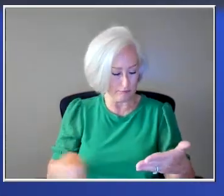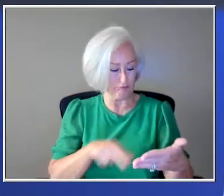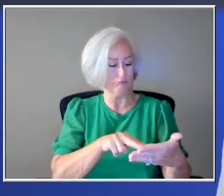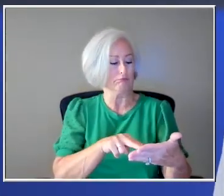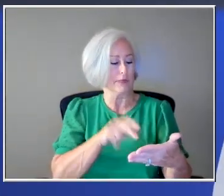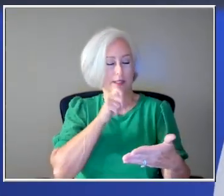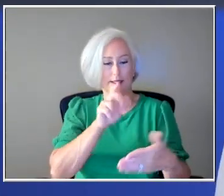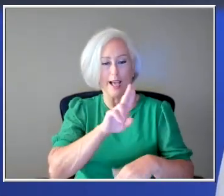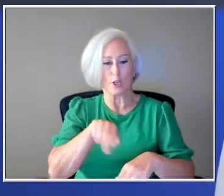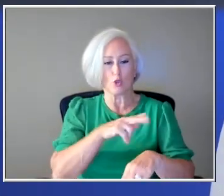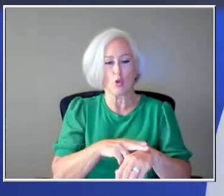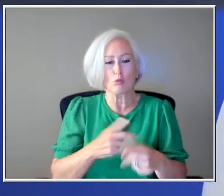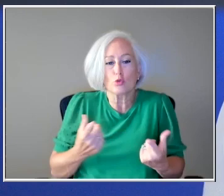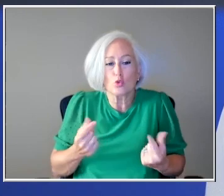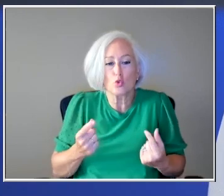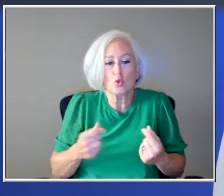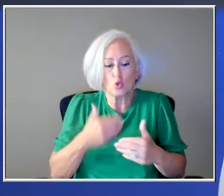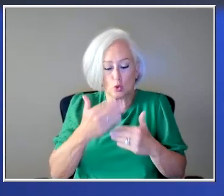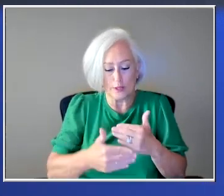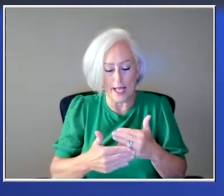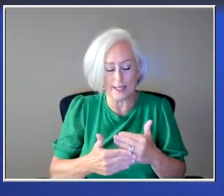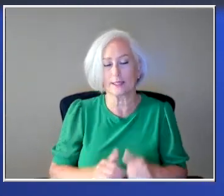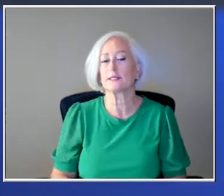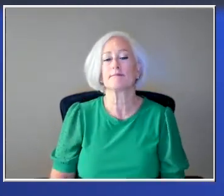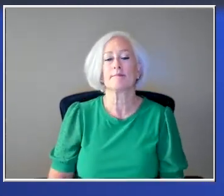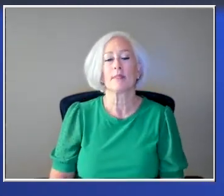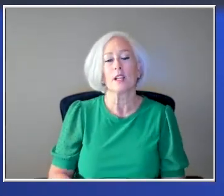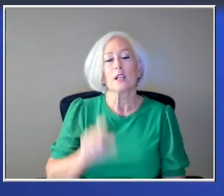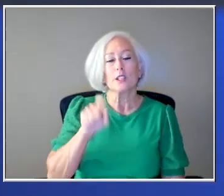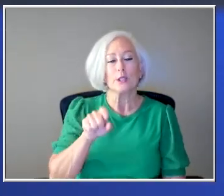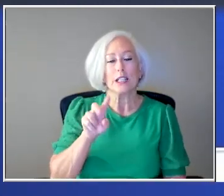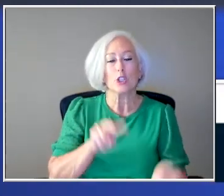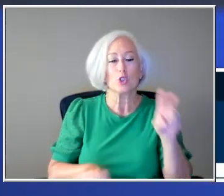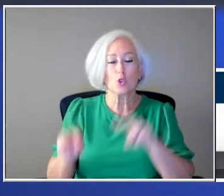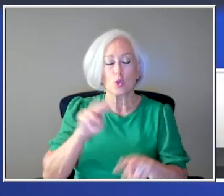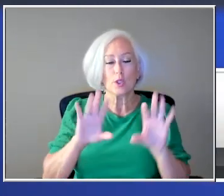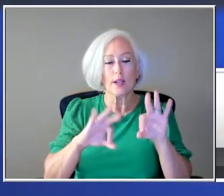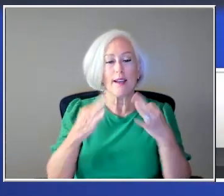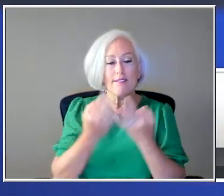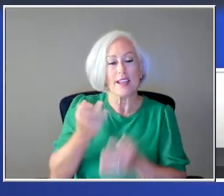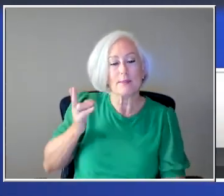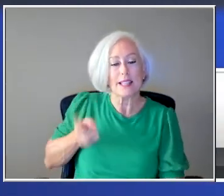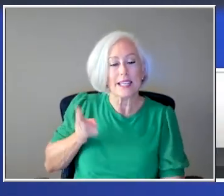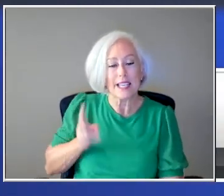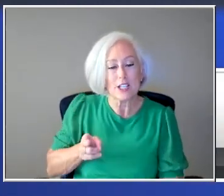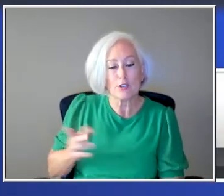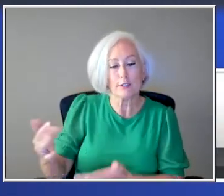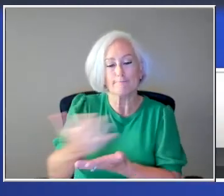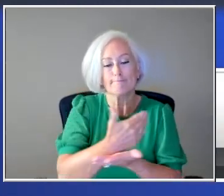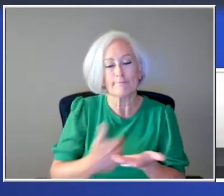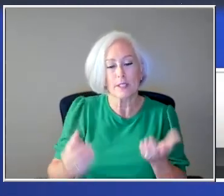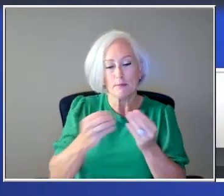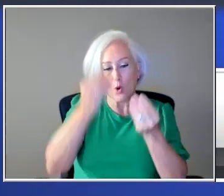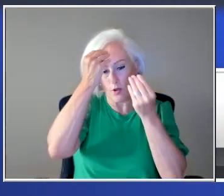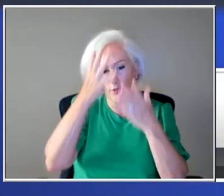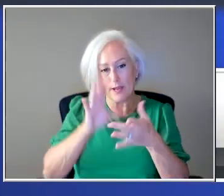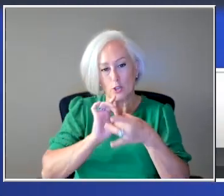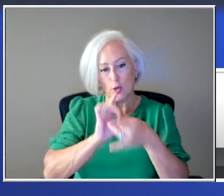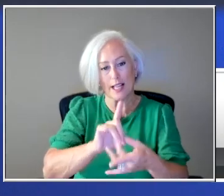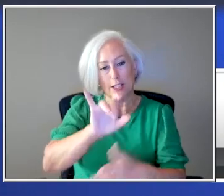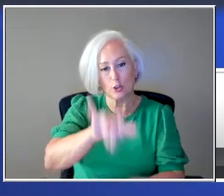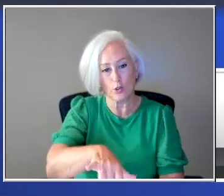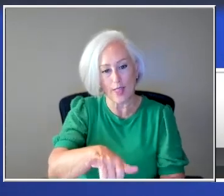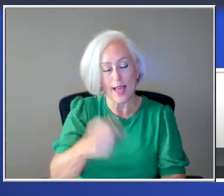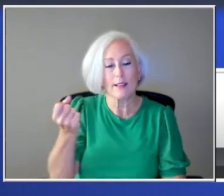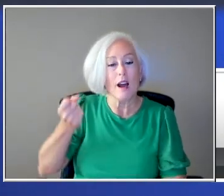up what Dr. Moriarty said, you take a look at their family history, get more information about that, understand